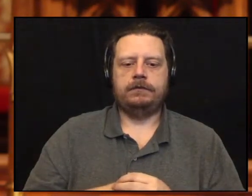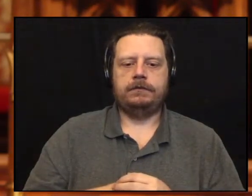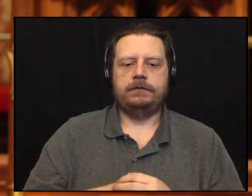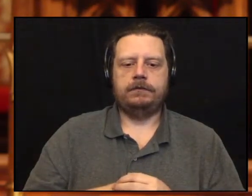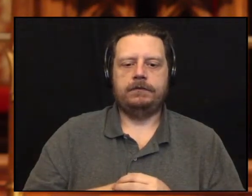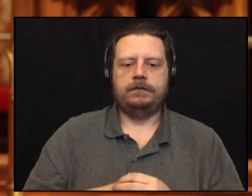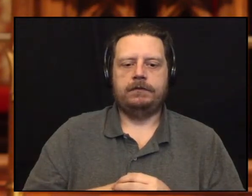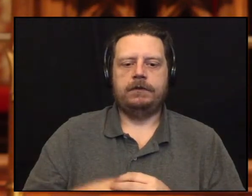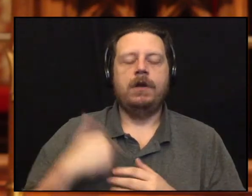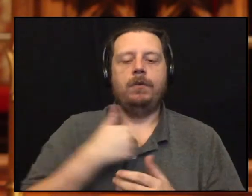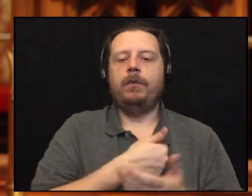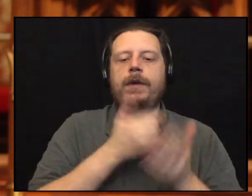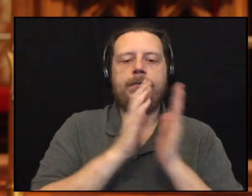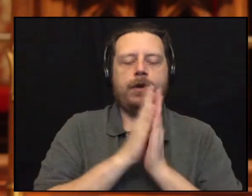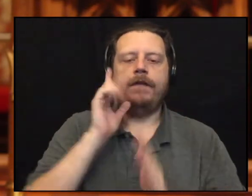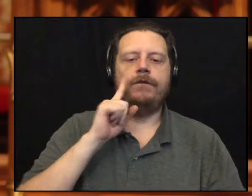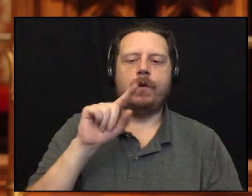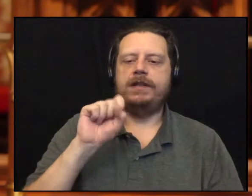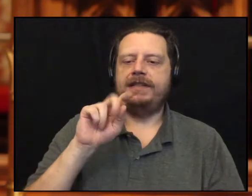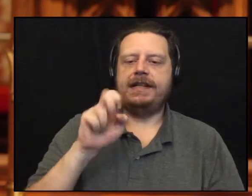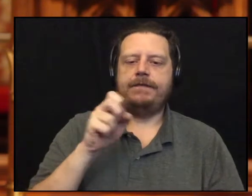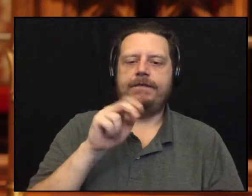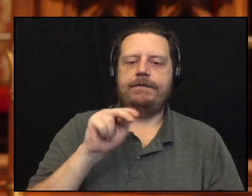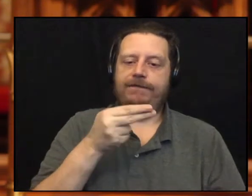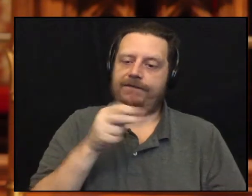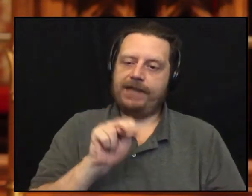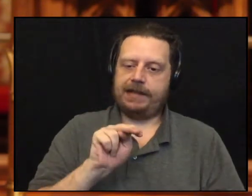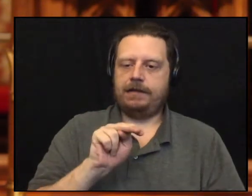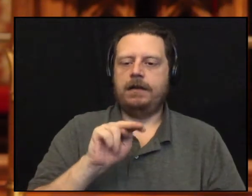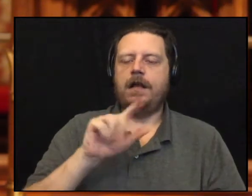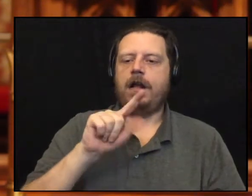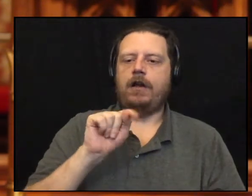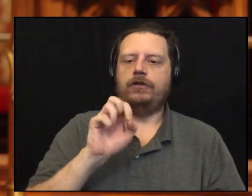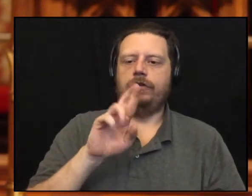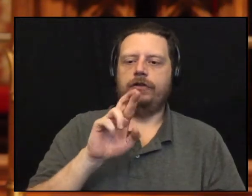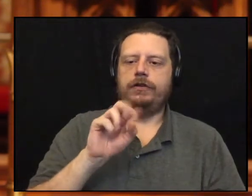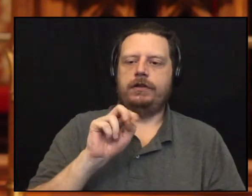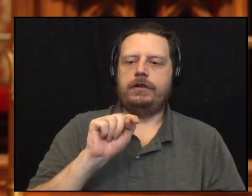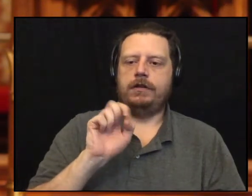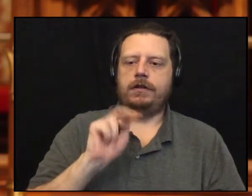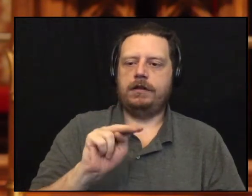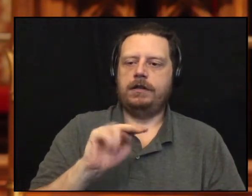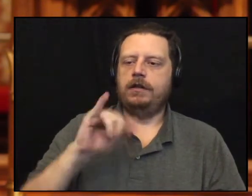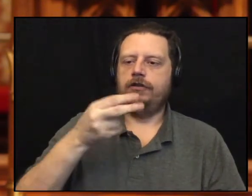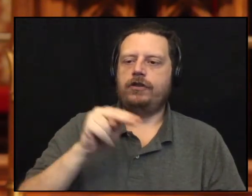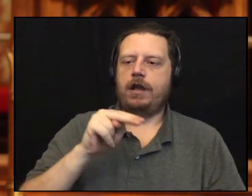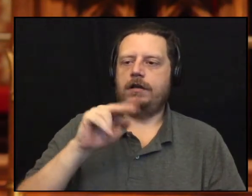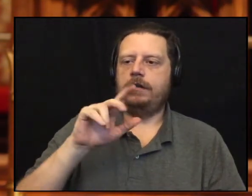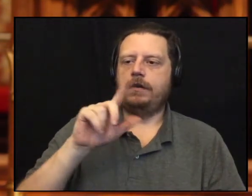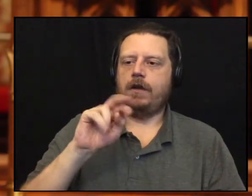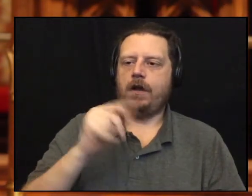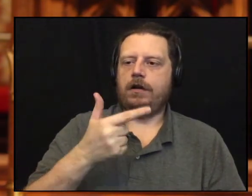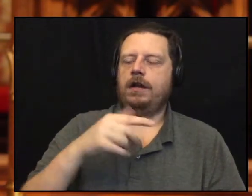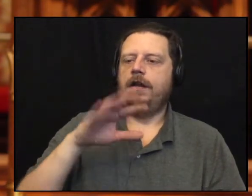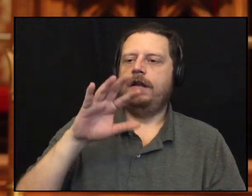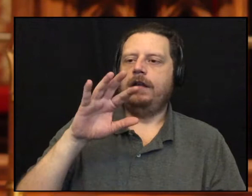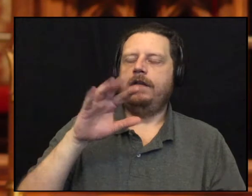We pray for Stephen Alderton, John Long, Father Frank Bober, Maurice